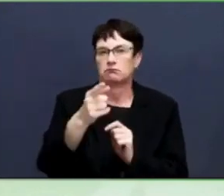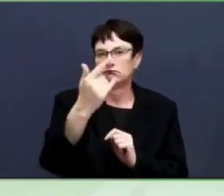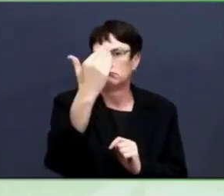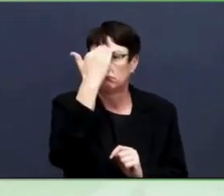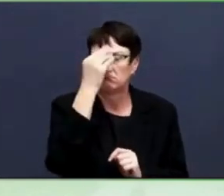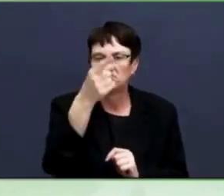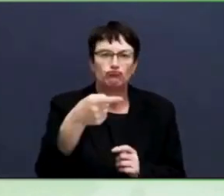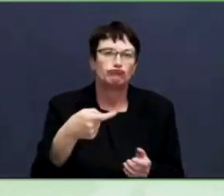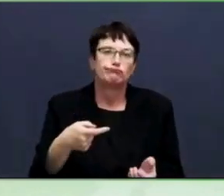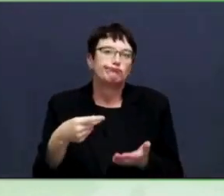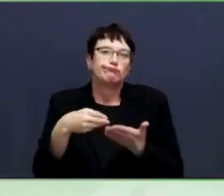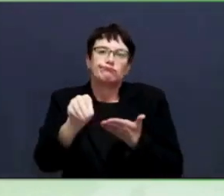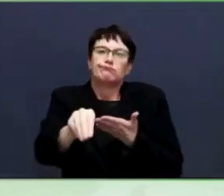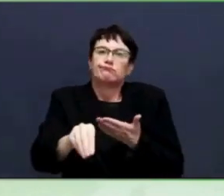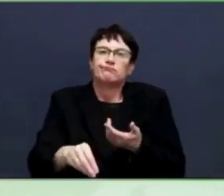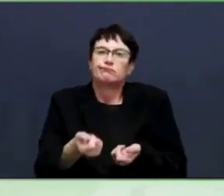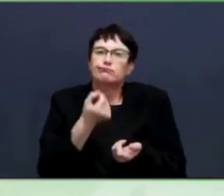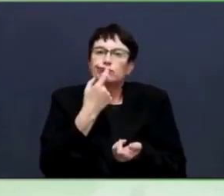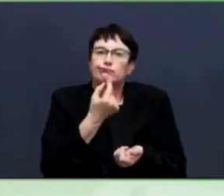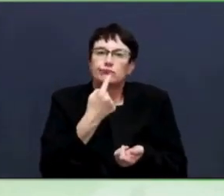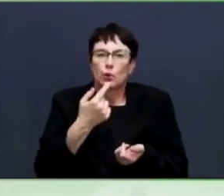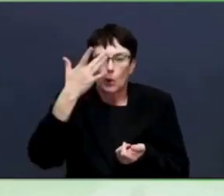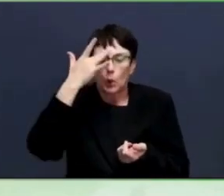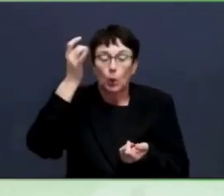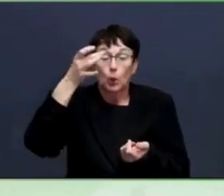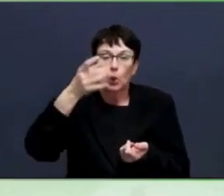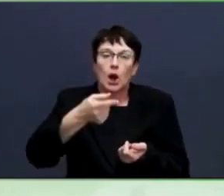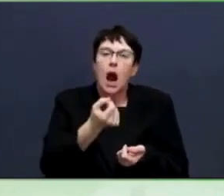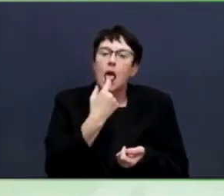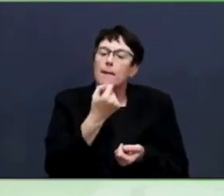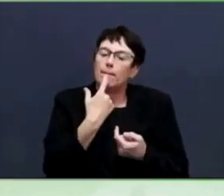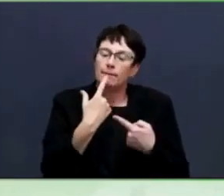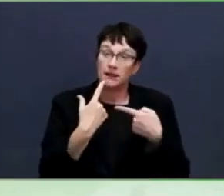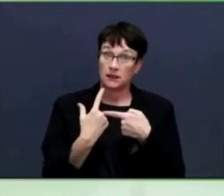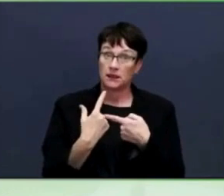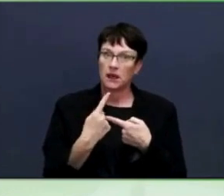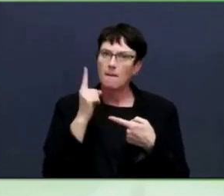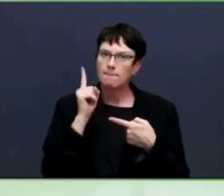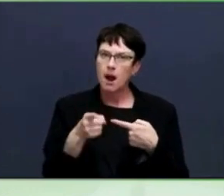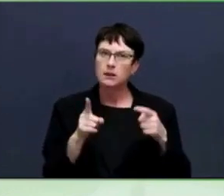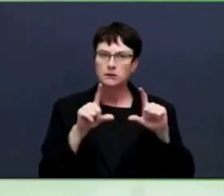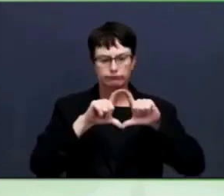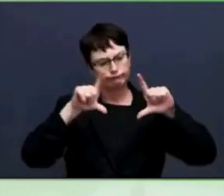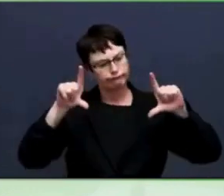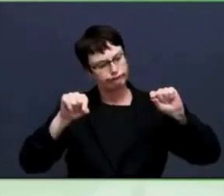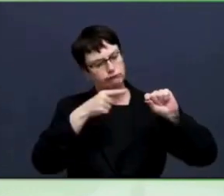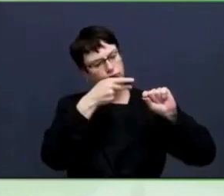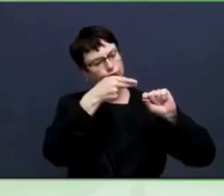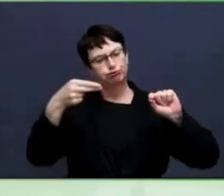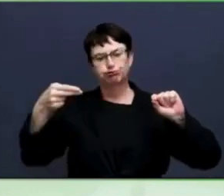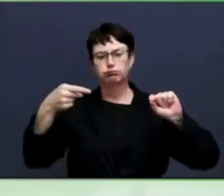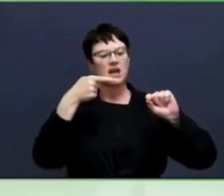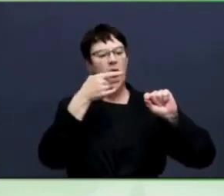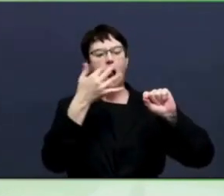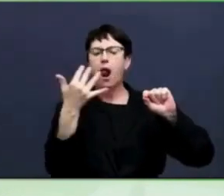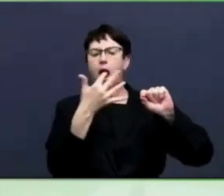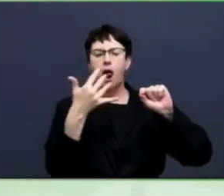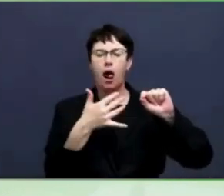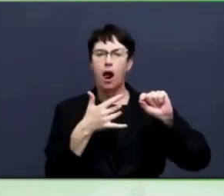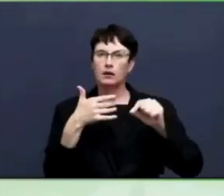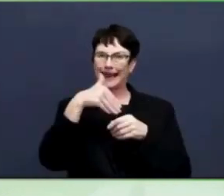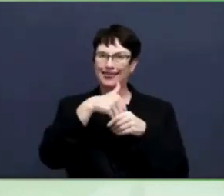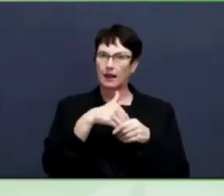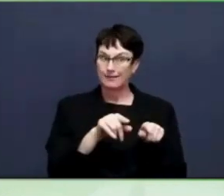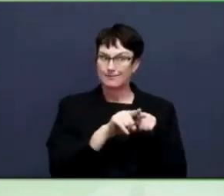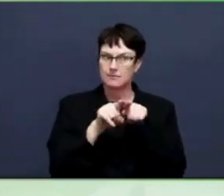a tool that's going to assess potential candidates to work for you, it should say on the package, actually, no one with a visual impairment